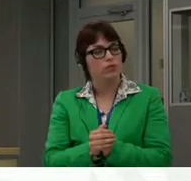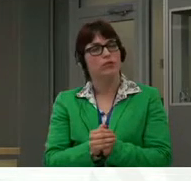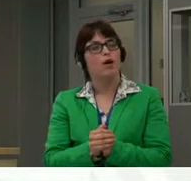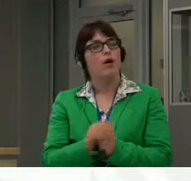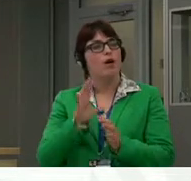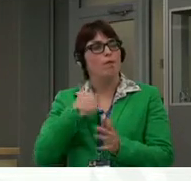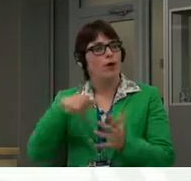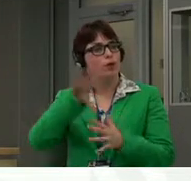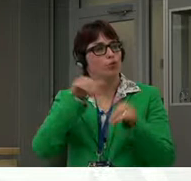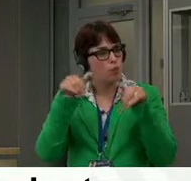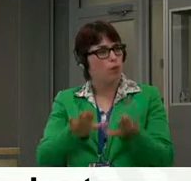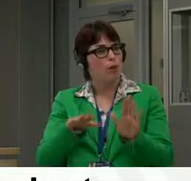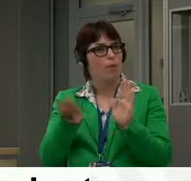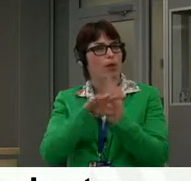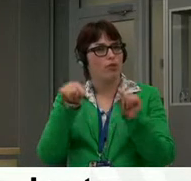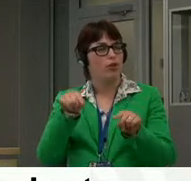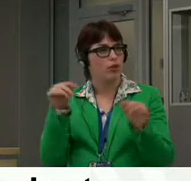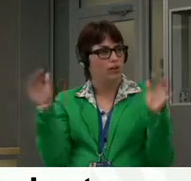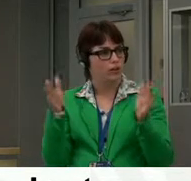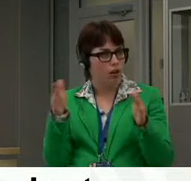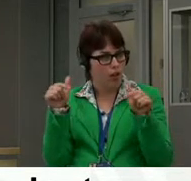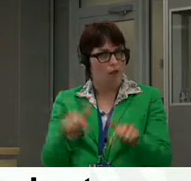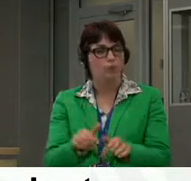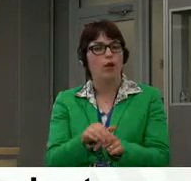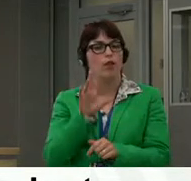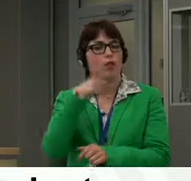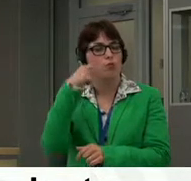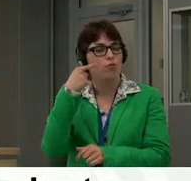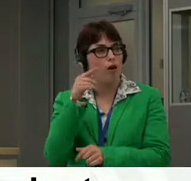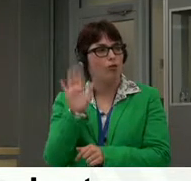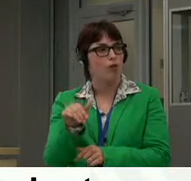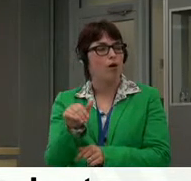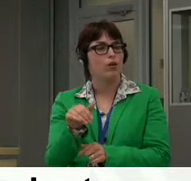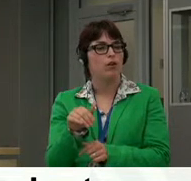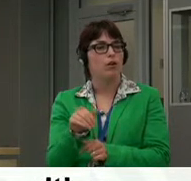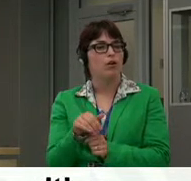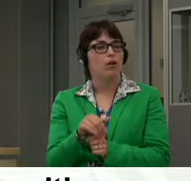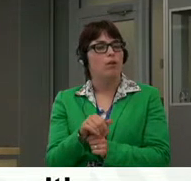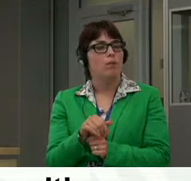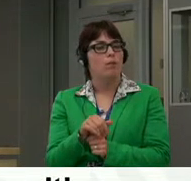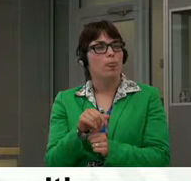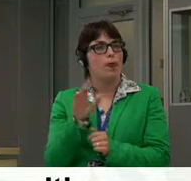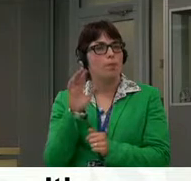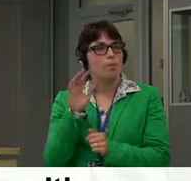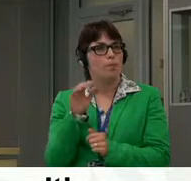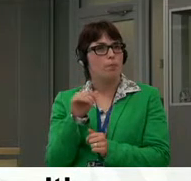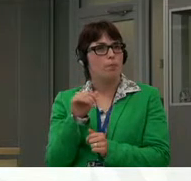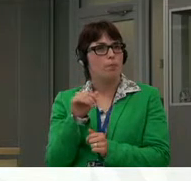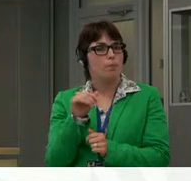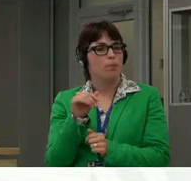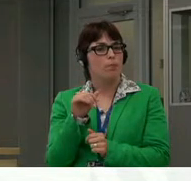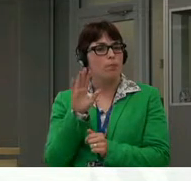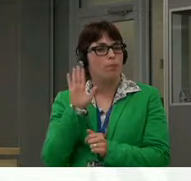importance for our country of the fundamental issue of promoting the right of persons with disabilities. However, I have to underline that the language